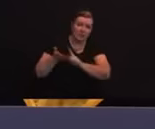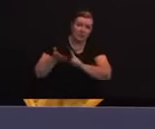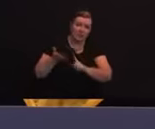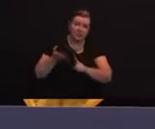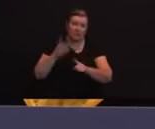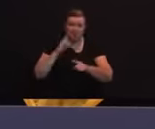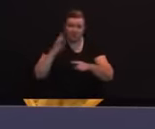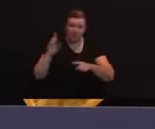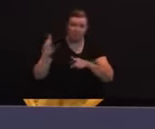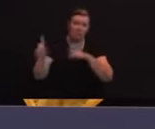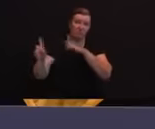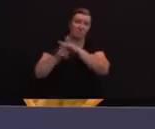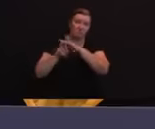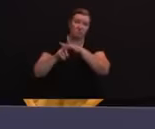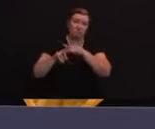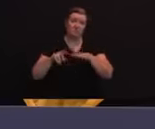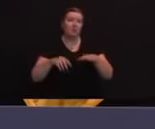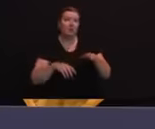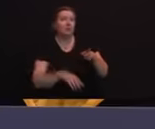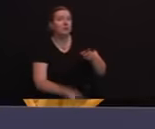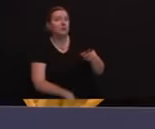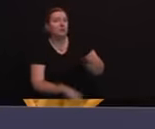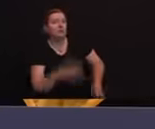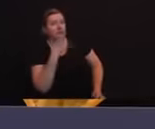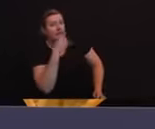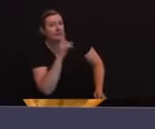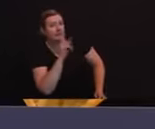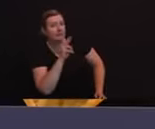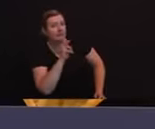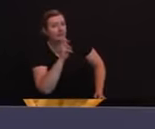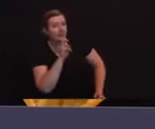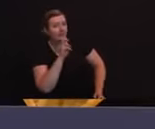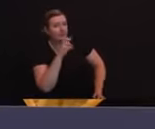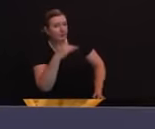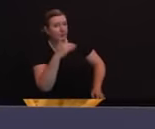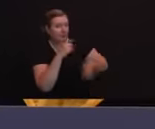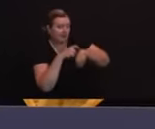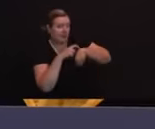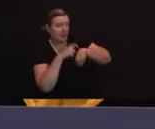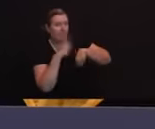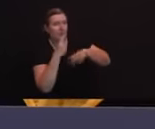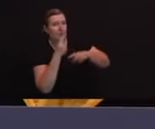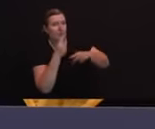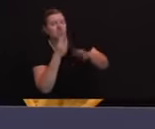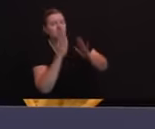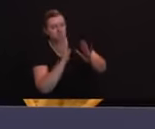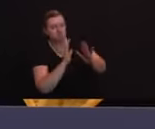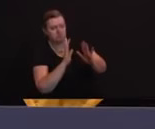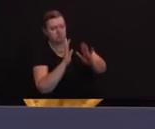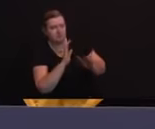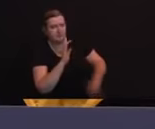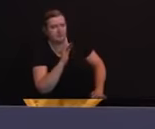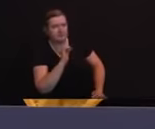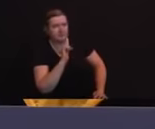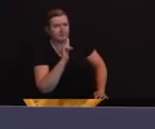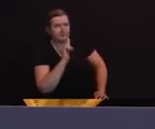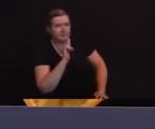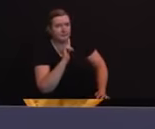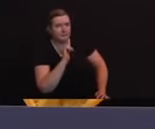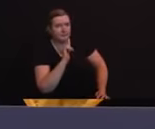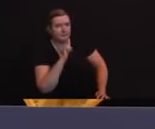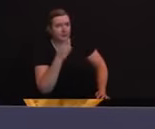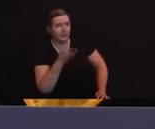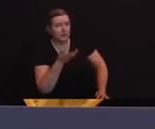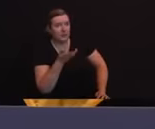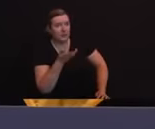you, Dave. We're going to be relatively, only because we're under the gun here in the White House, we'll be relatively crisp in answers. Listen, as I said,